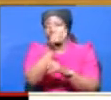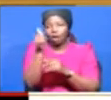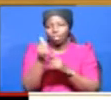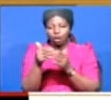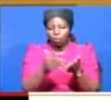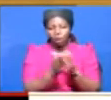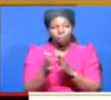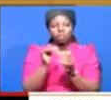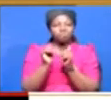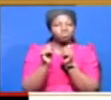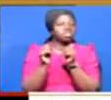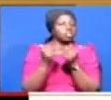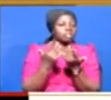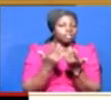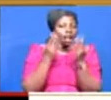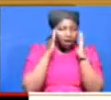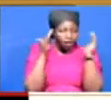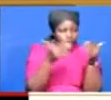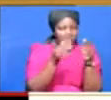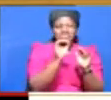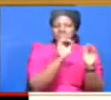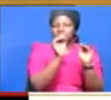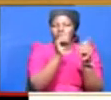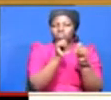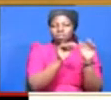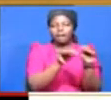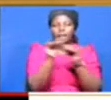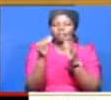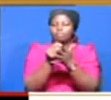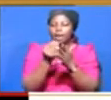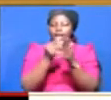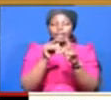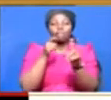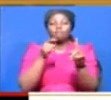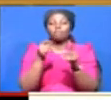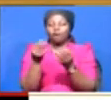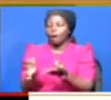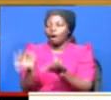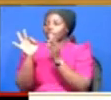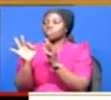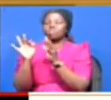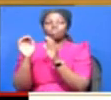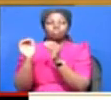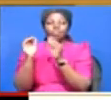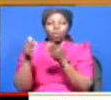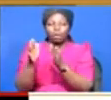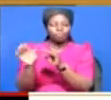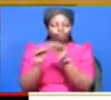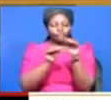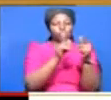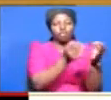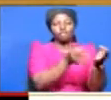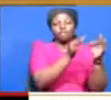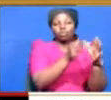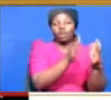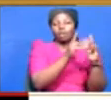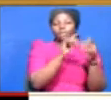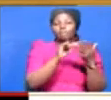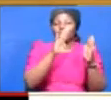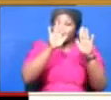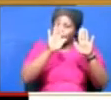not necessarily looked at that will move money away from the informal way and to the formal way, but also more importantly reduce the